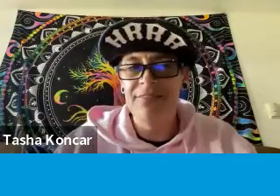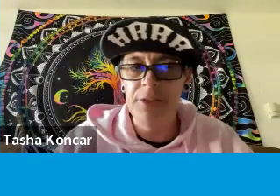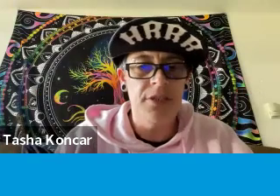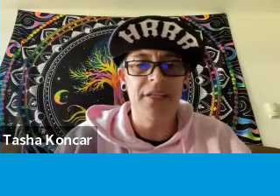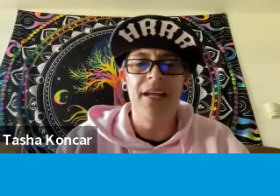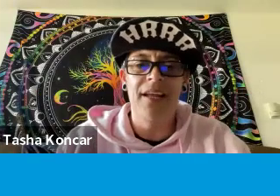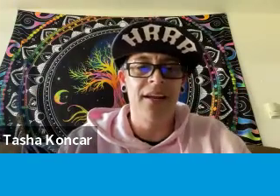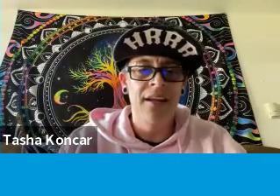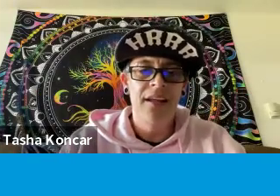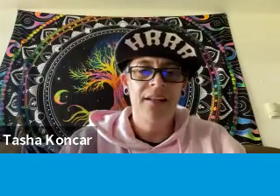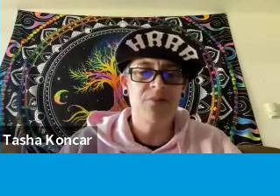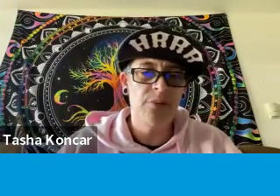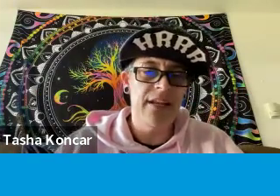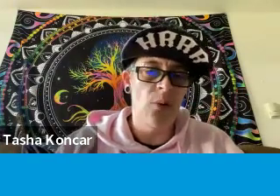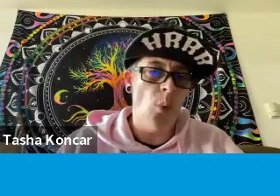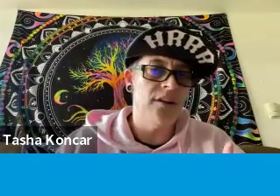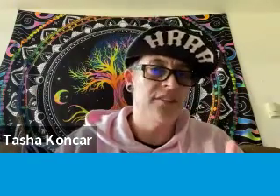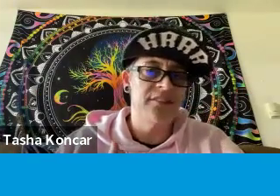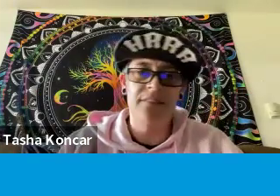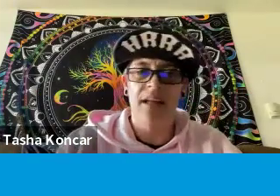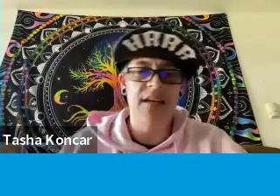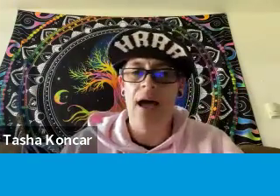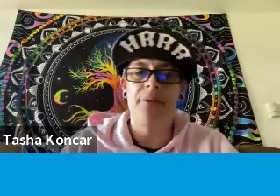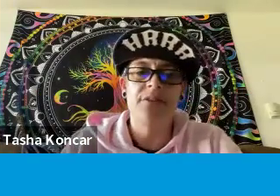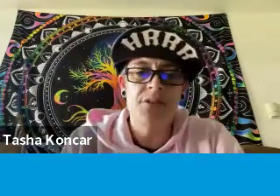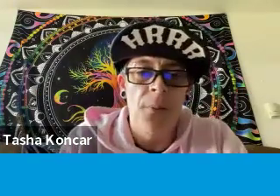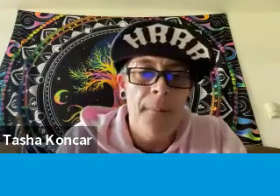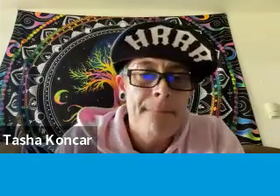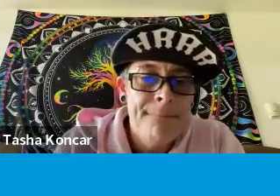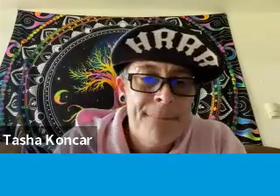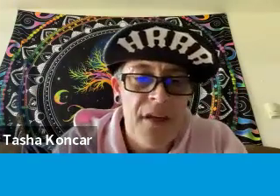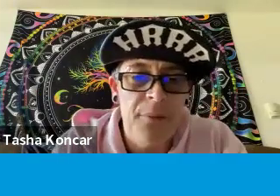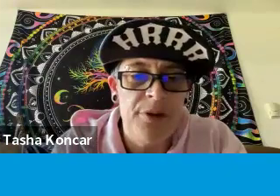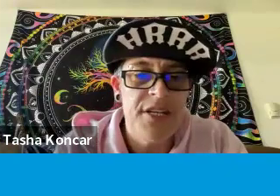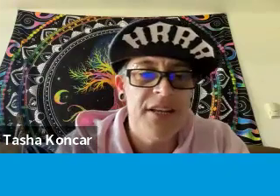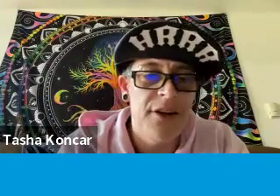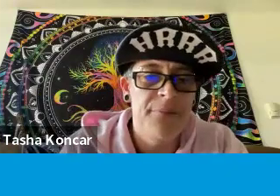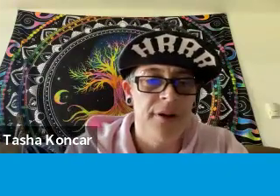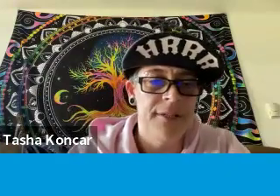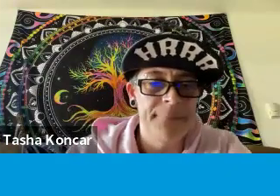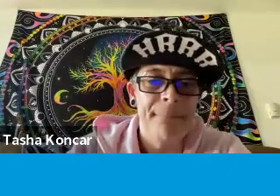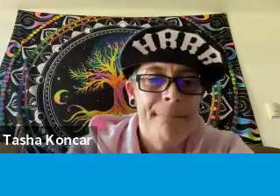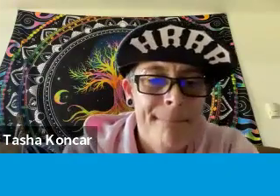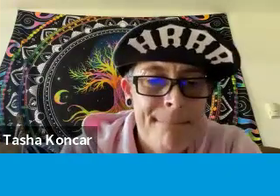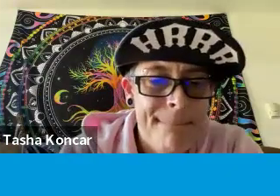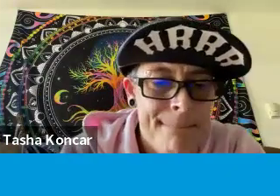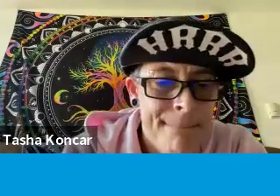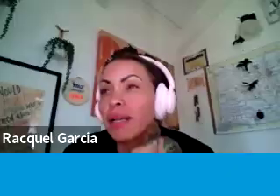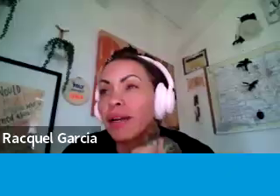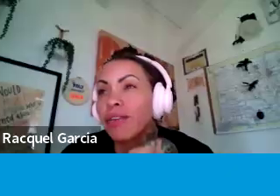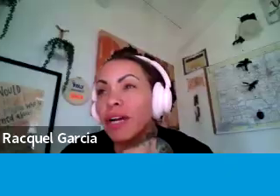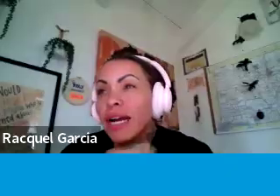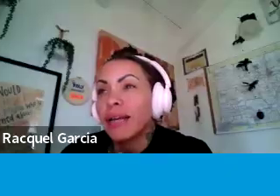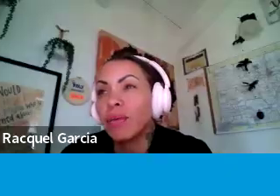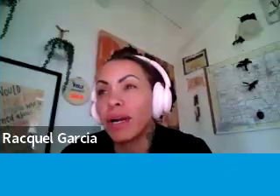and the confusion. And that's where we didn't want that to happen. So I appreciate your input on that. I think